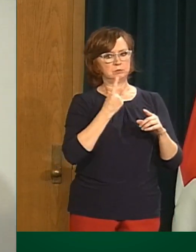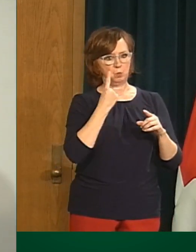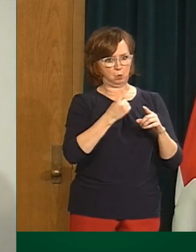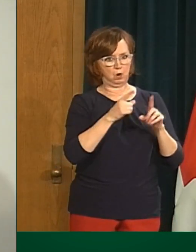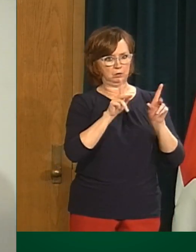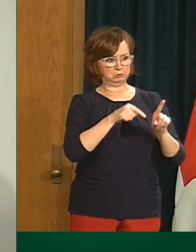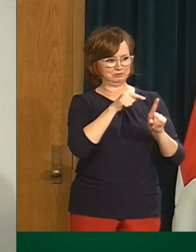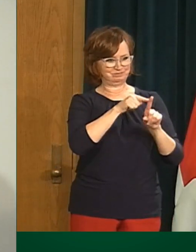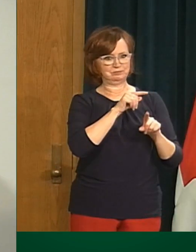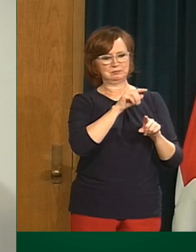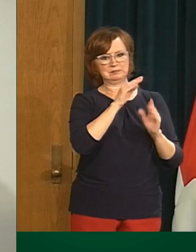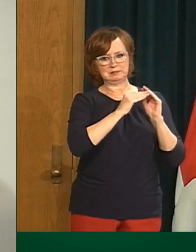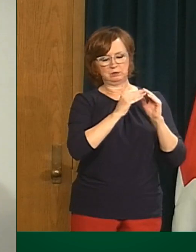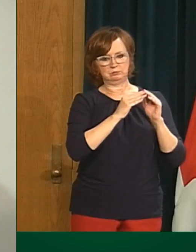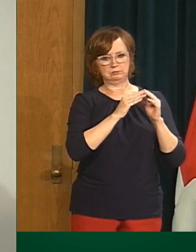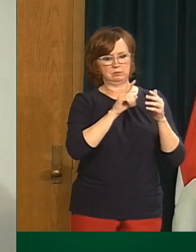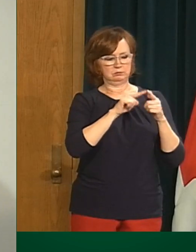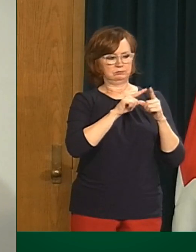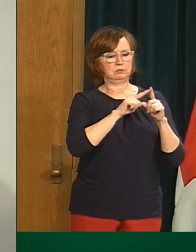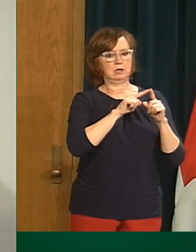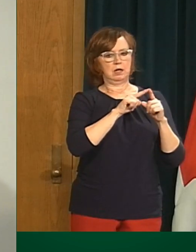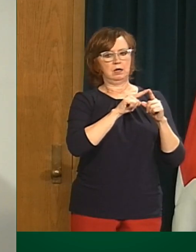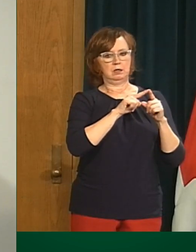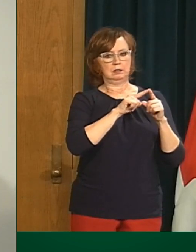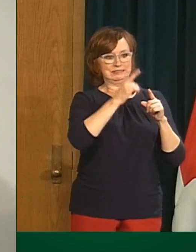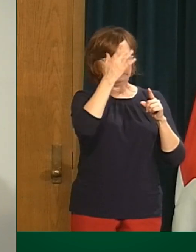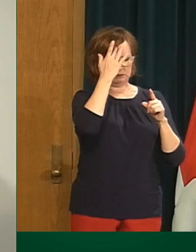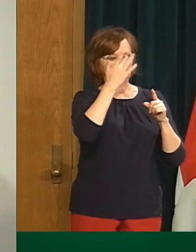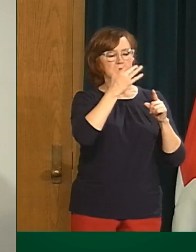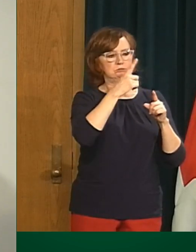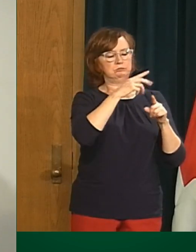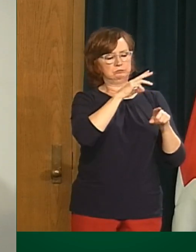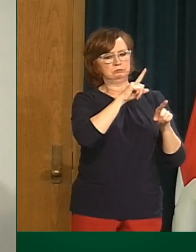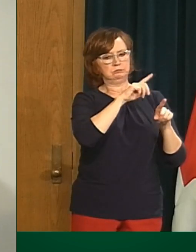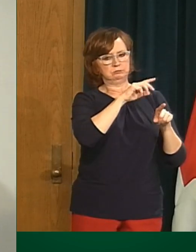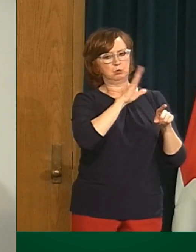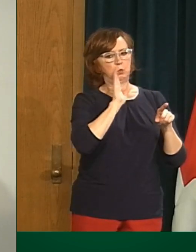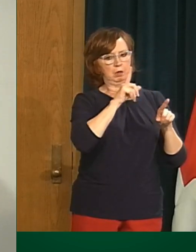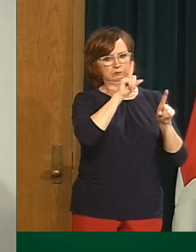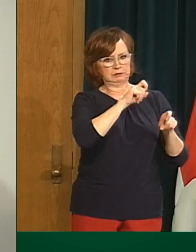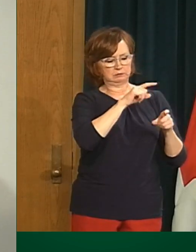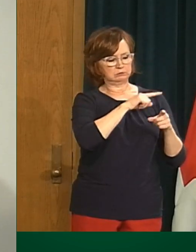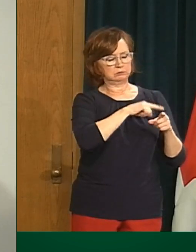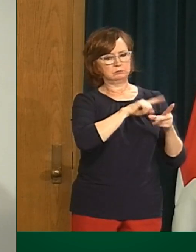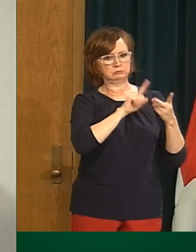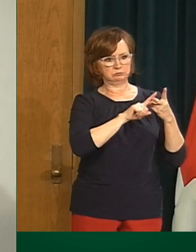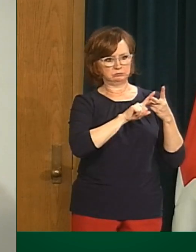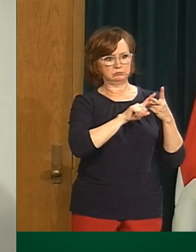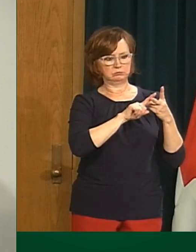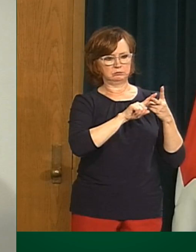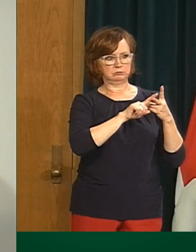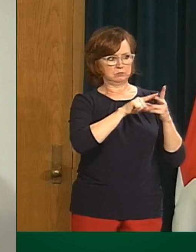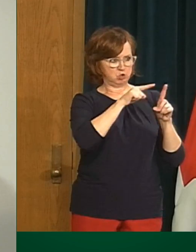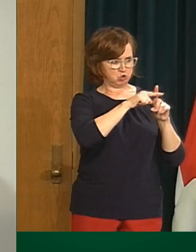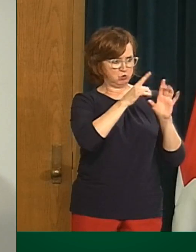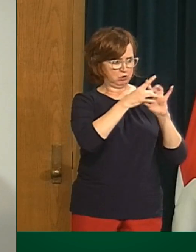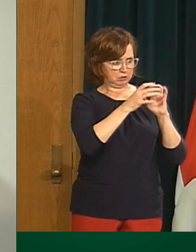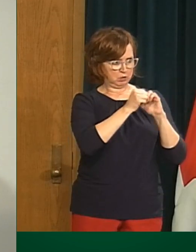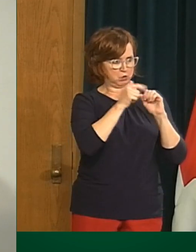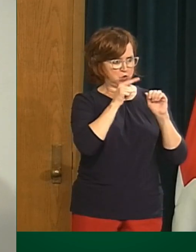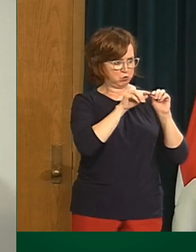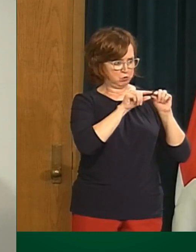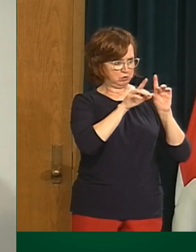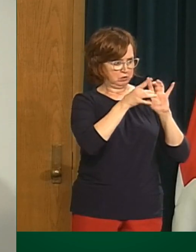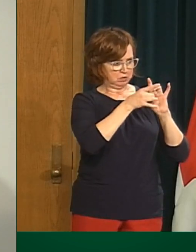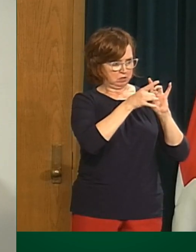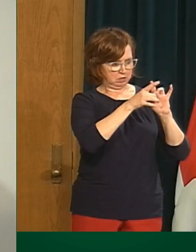Zayed, then you do a contact investigation, and all the contacts are then interviewed. They are on home isolation, and at the first sign